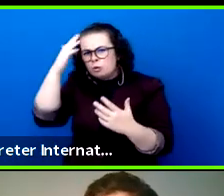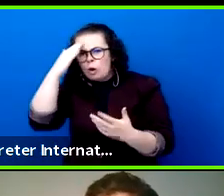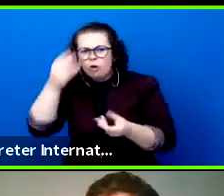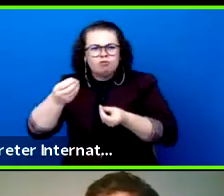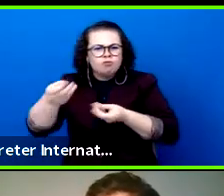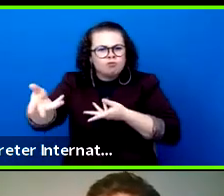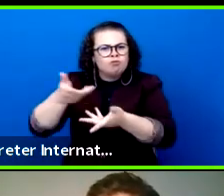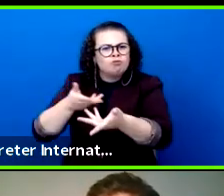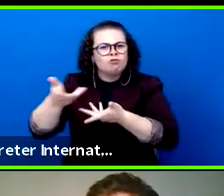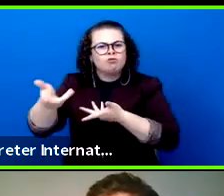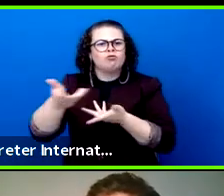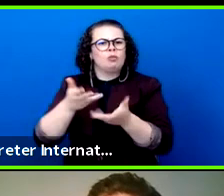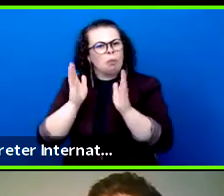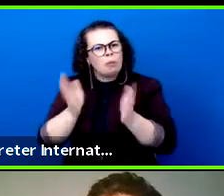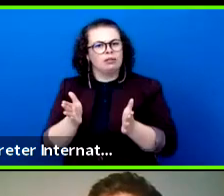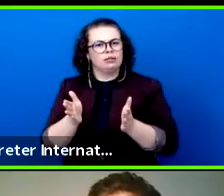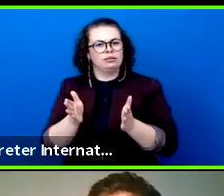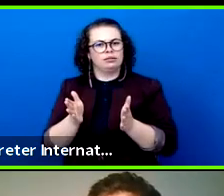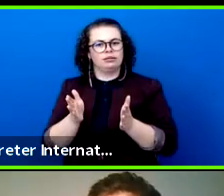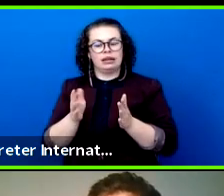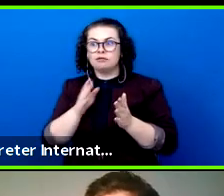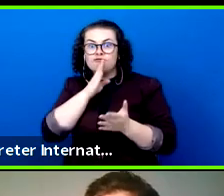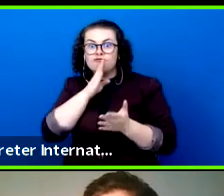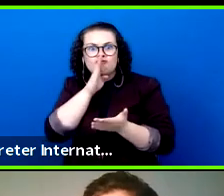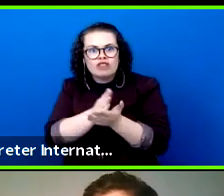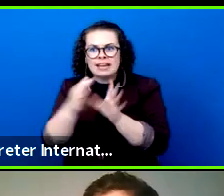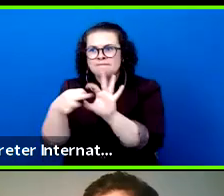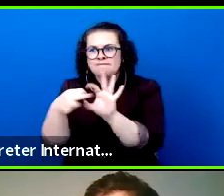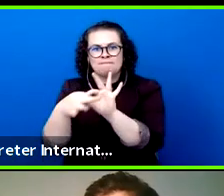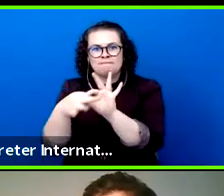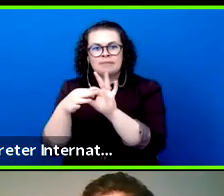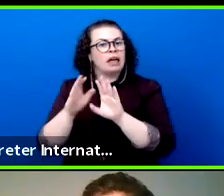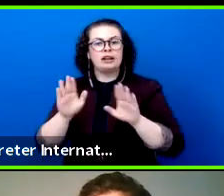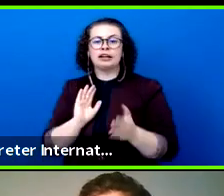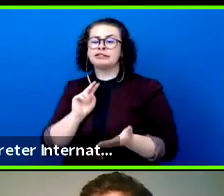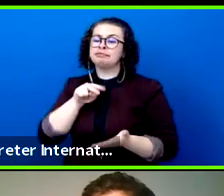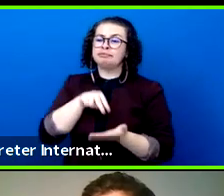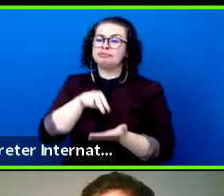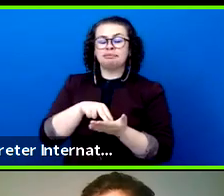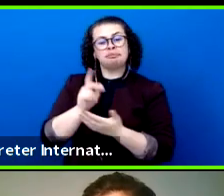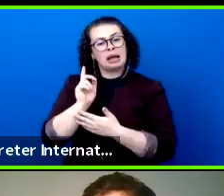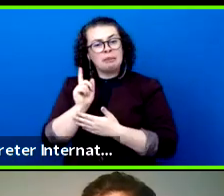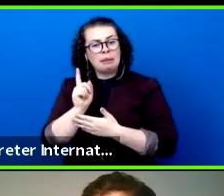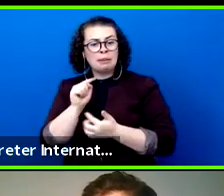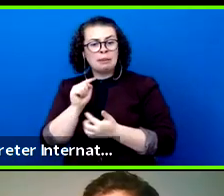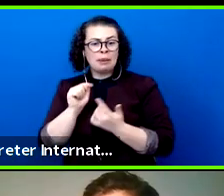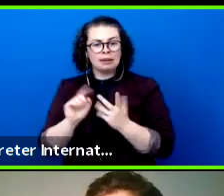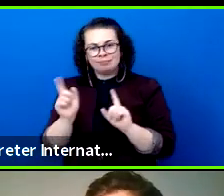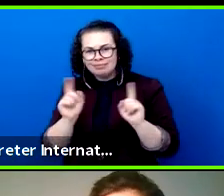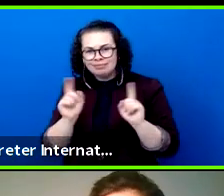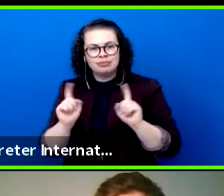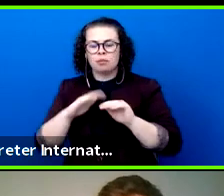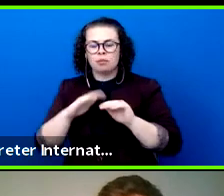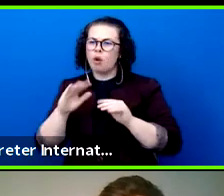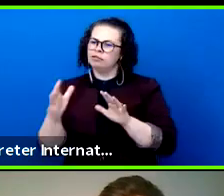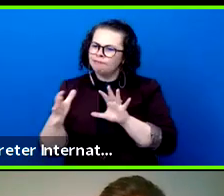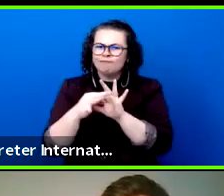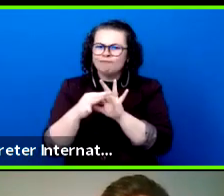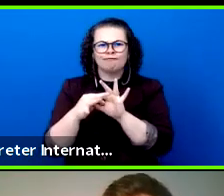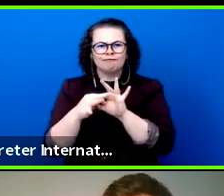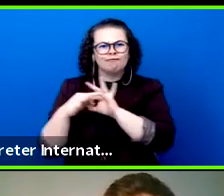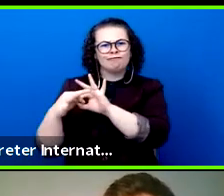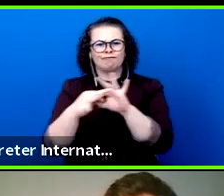an authentic encounter of people in the audience, people on stage, and people working in the theater. So